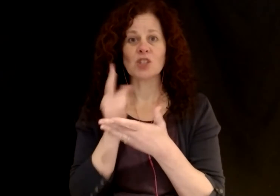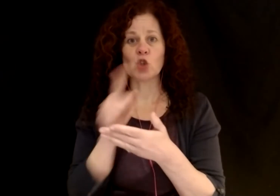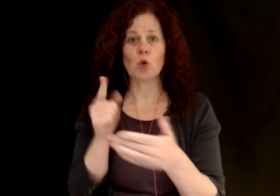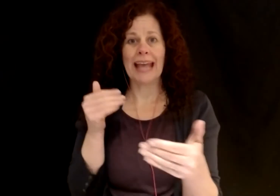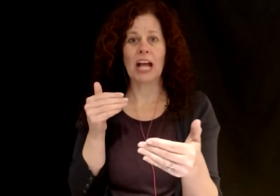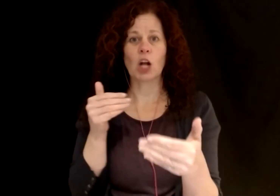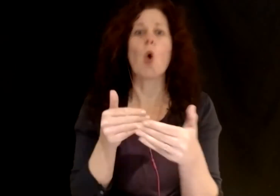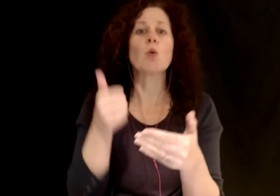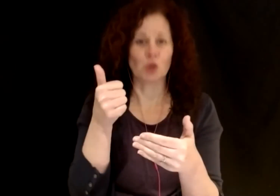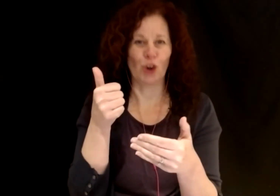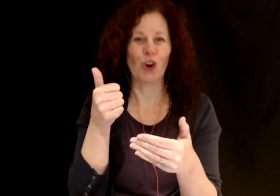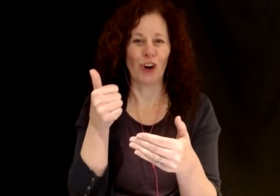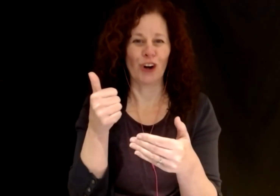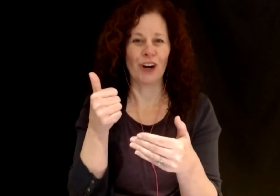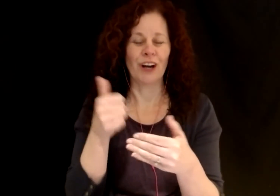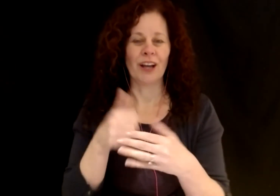to an